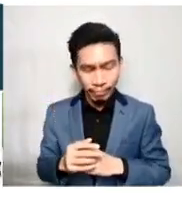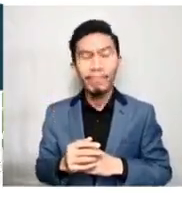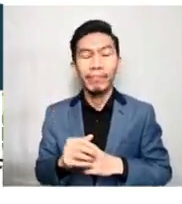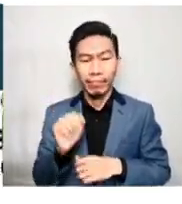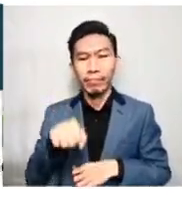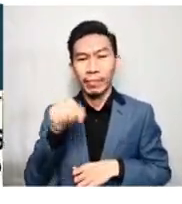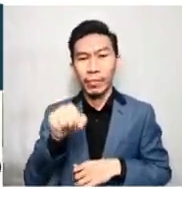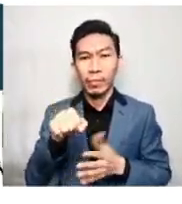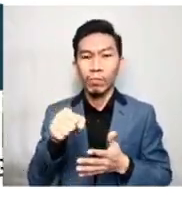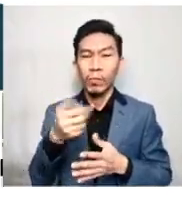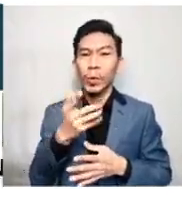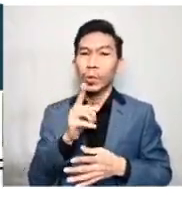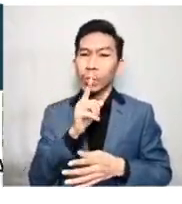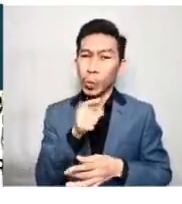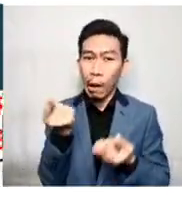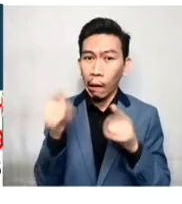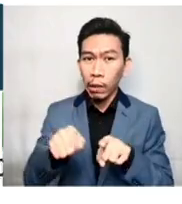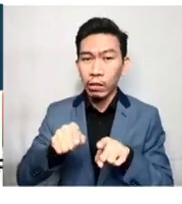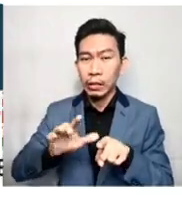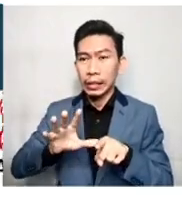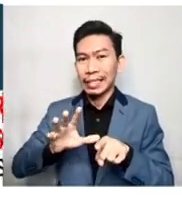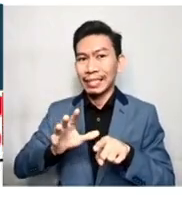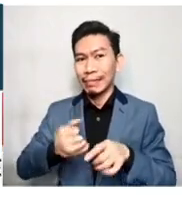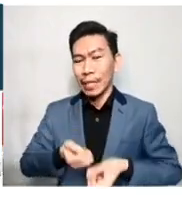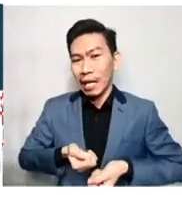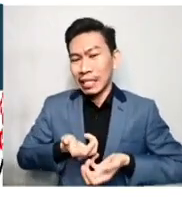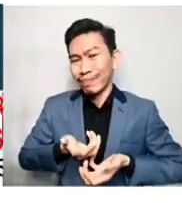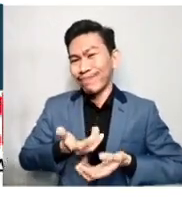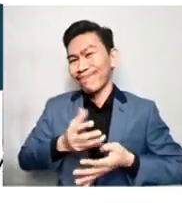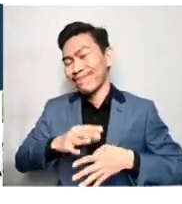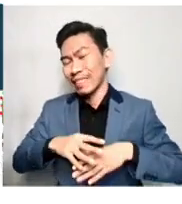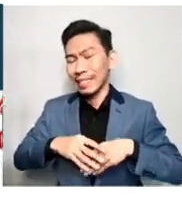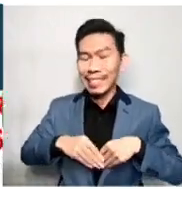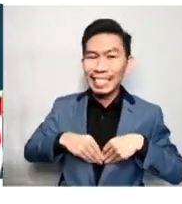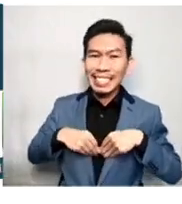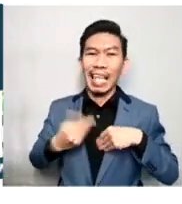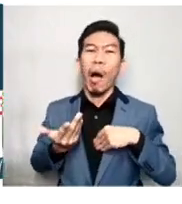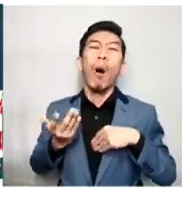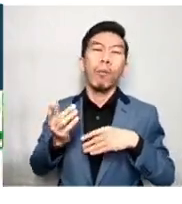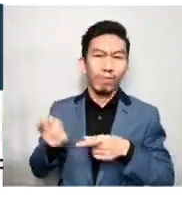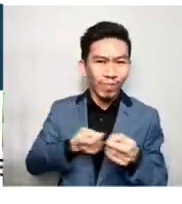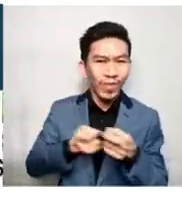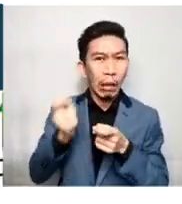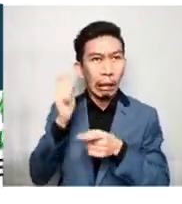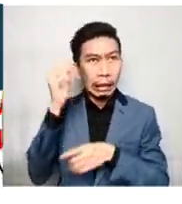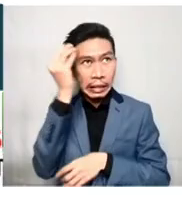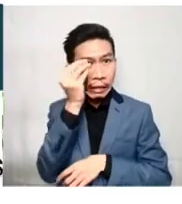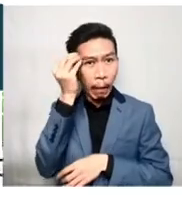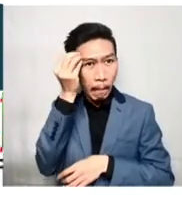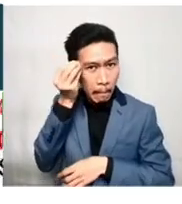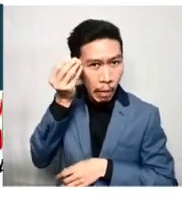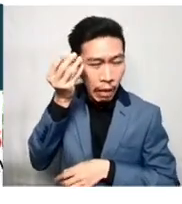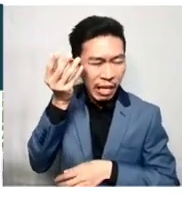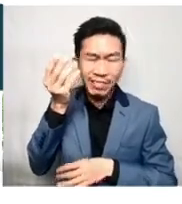it silences your freedom of expression of your thoughts, no, hindi lang yung